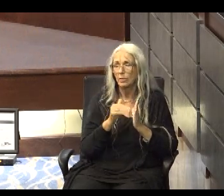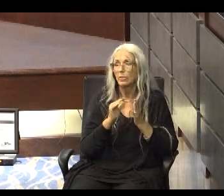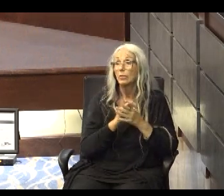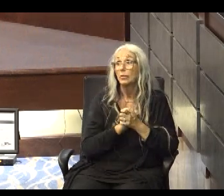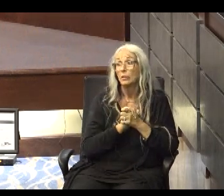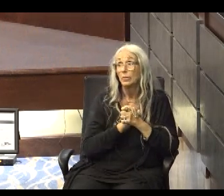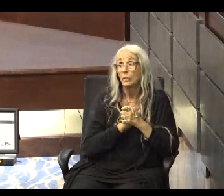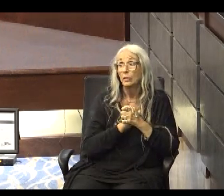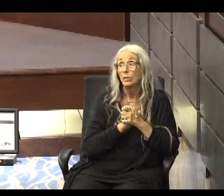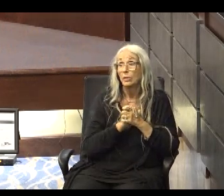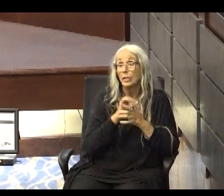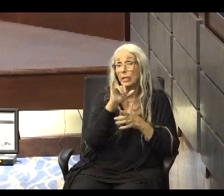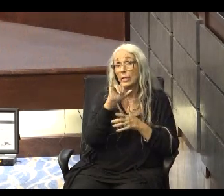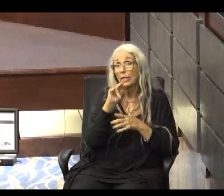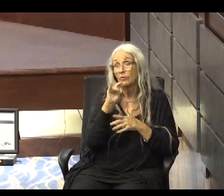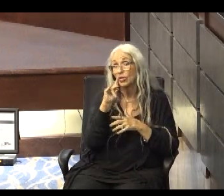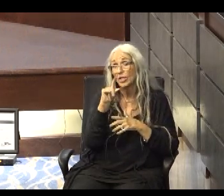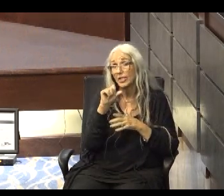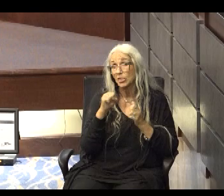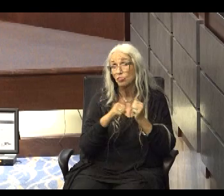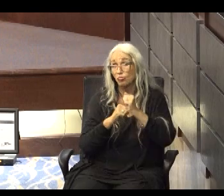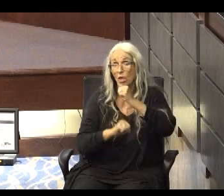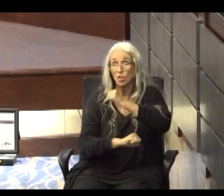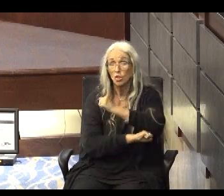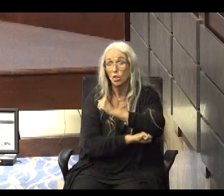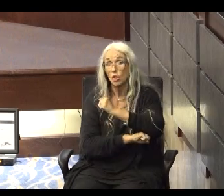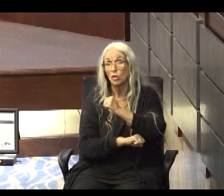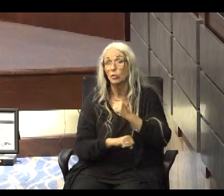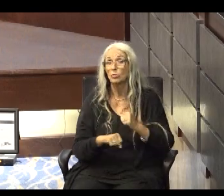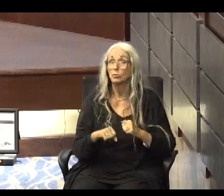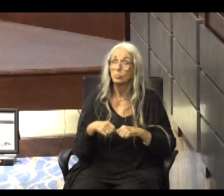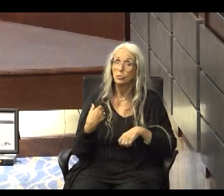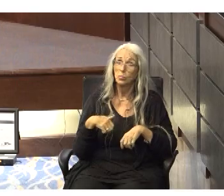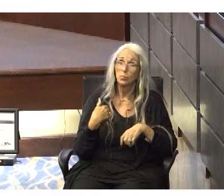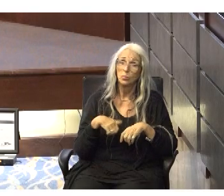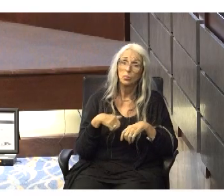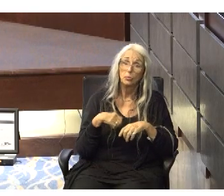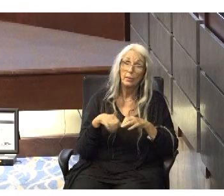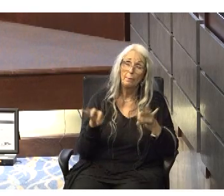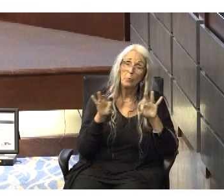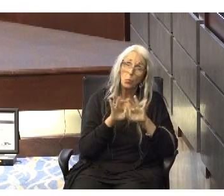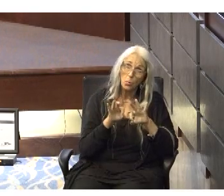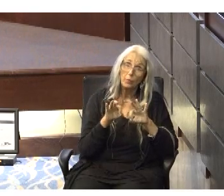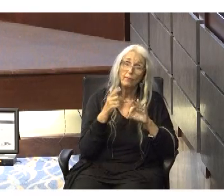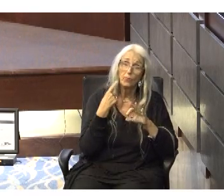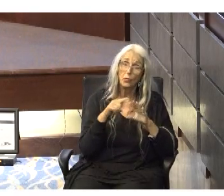So infrastructure investments are significant in the city.